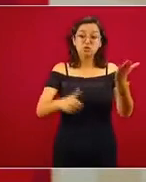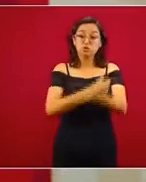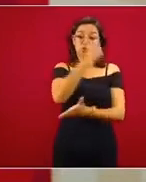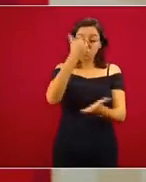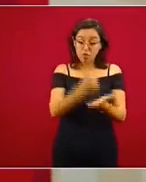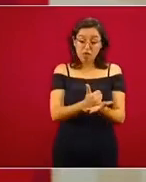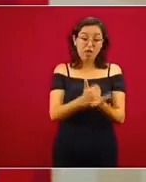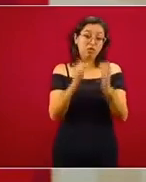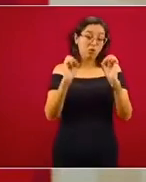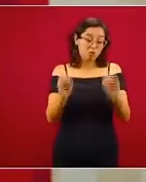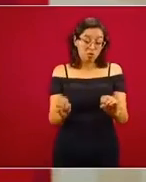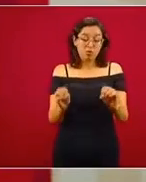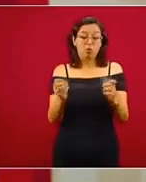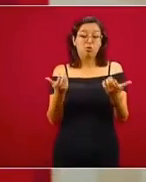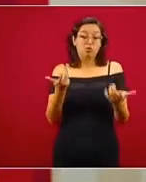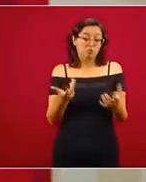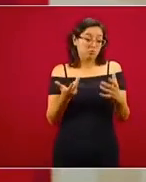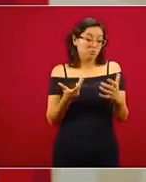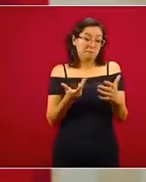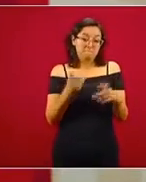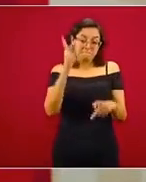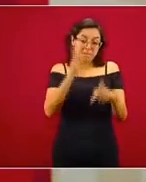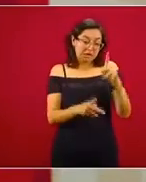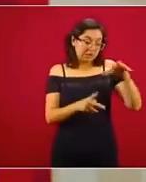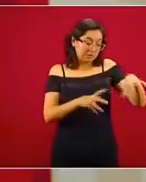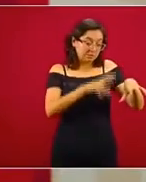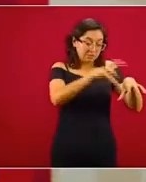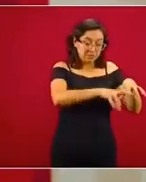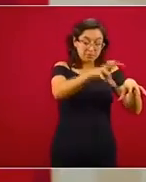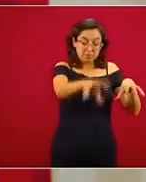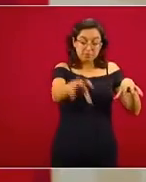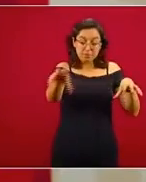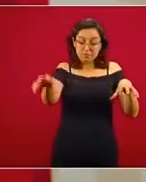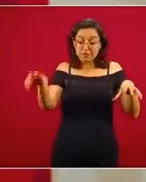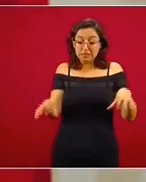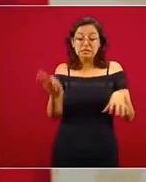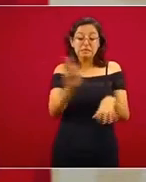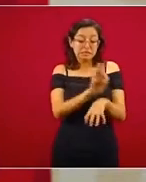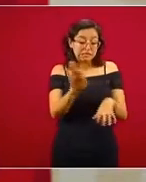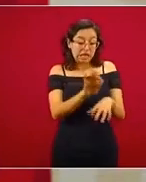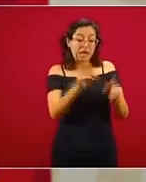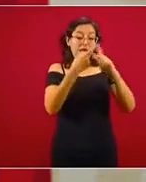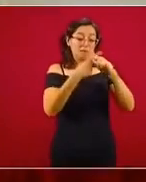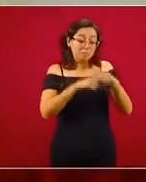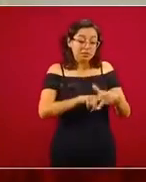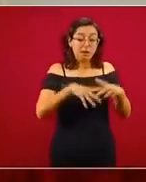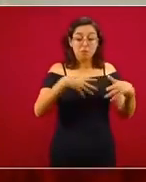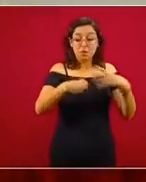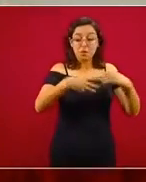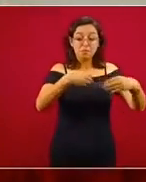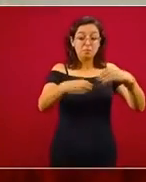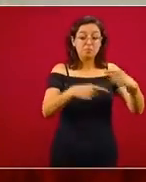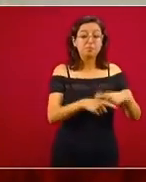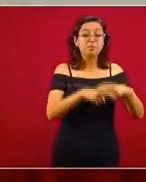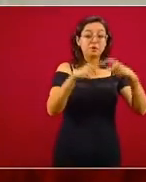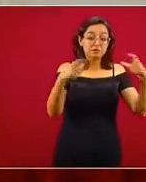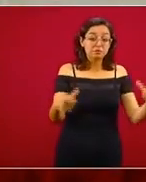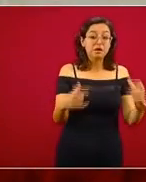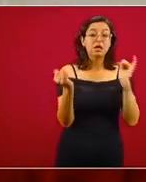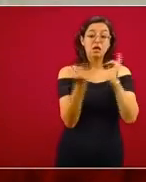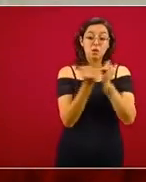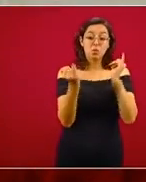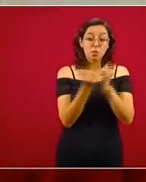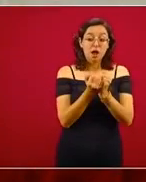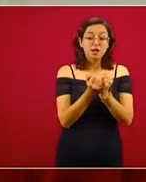we implement? Well, in states, territories, areas, even segments of